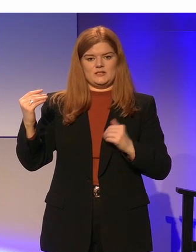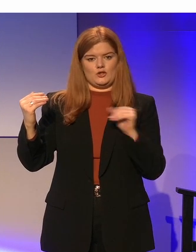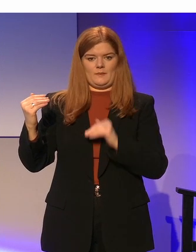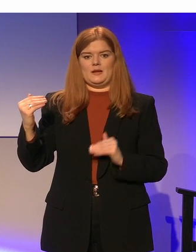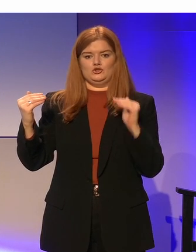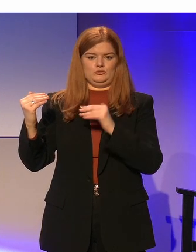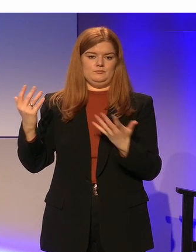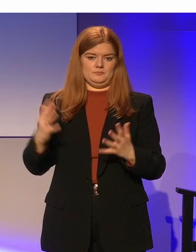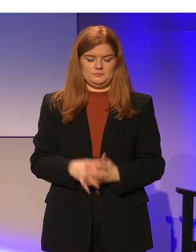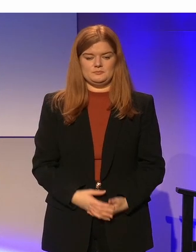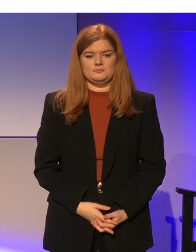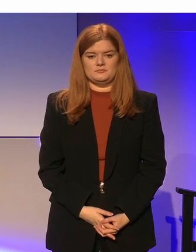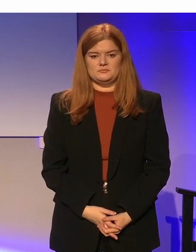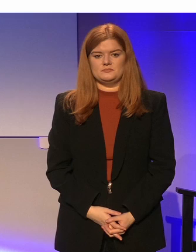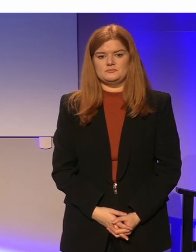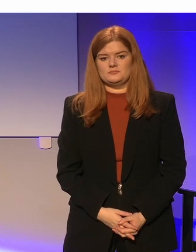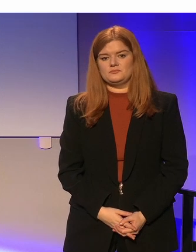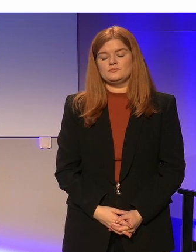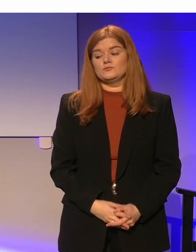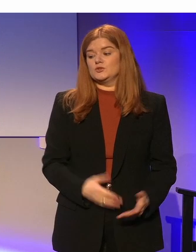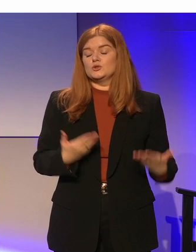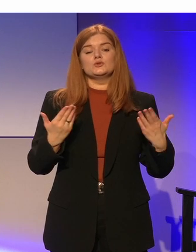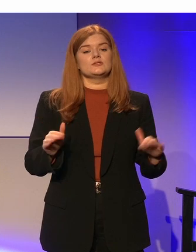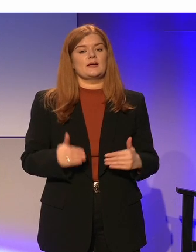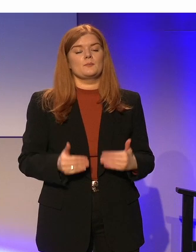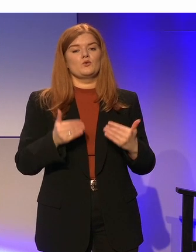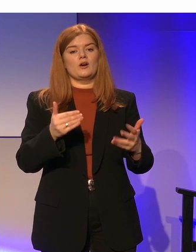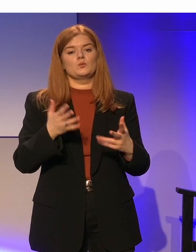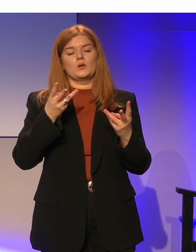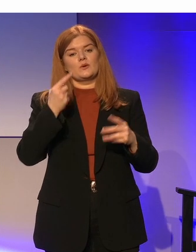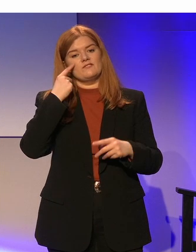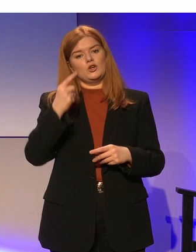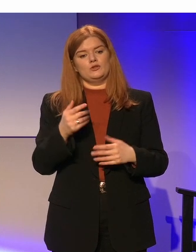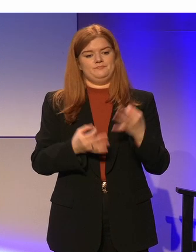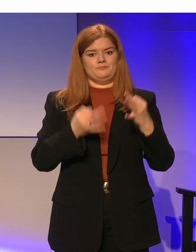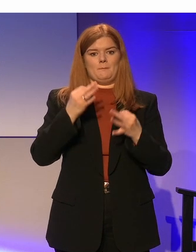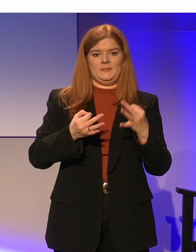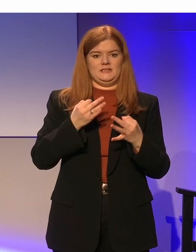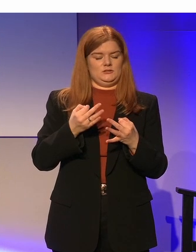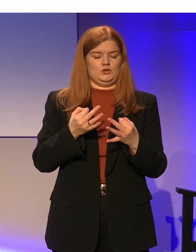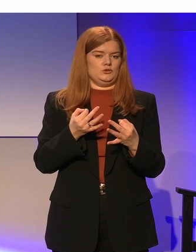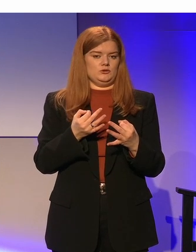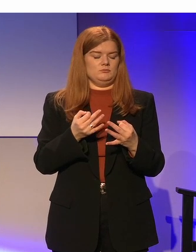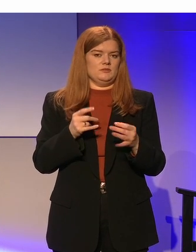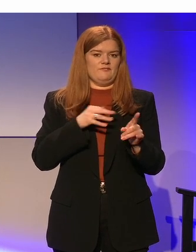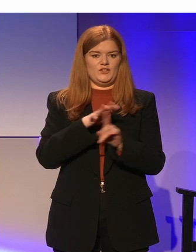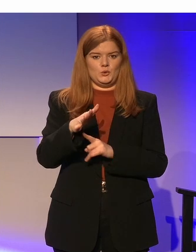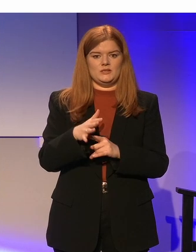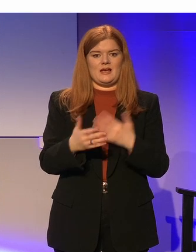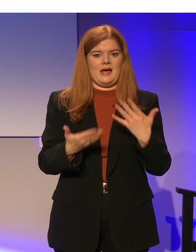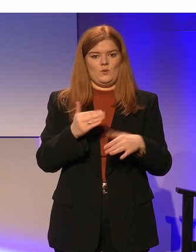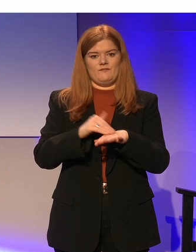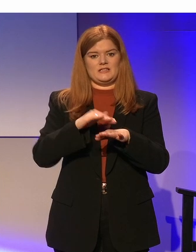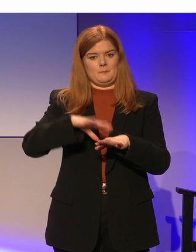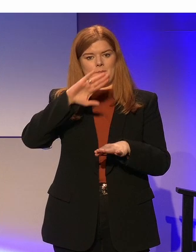very rapidly. So moving on then to looking at bureaucracy as a mediator of sentiment.